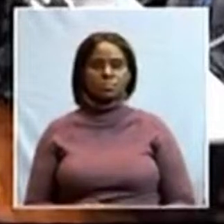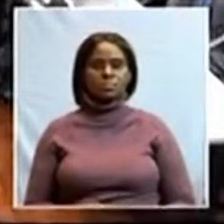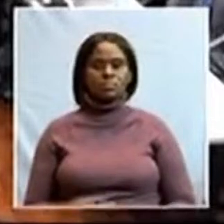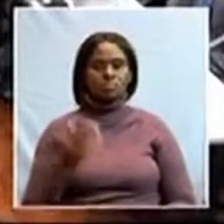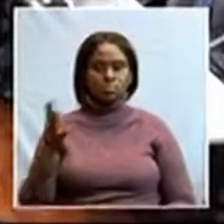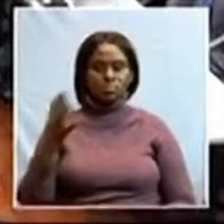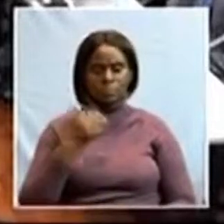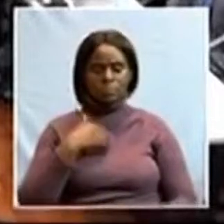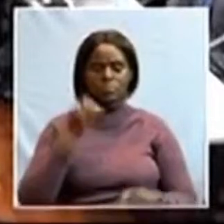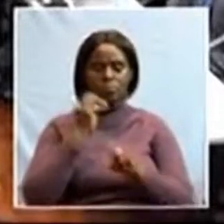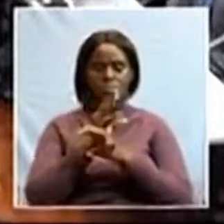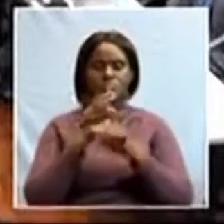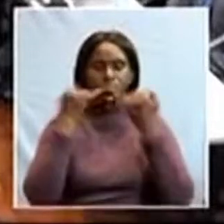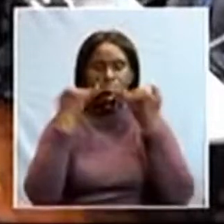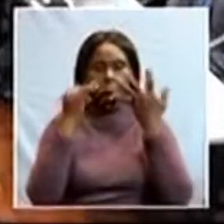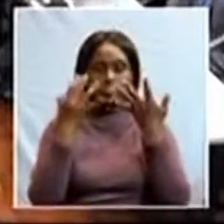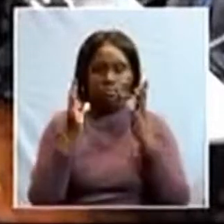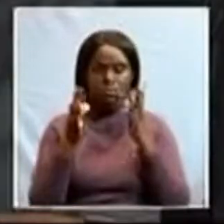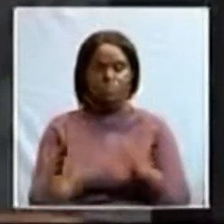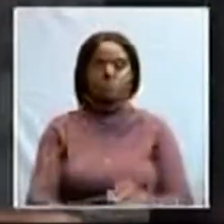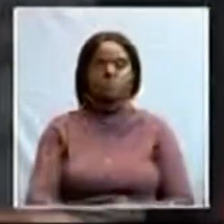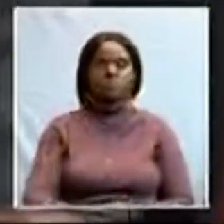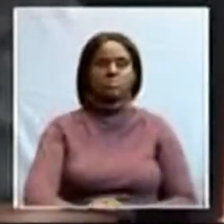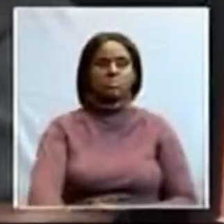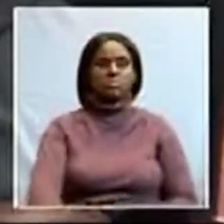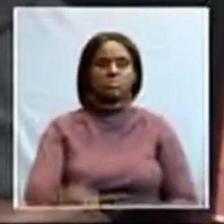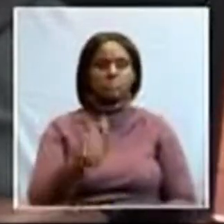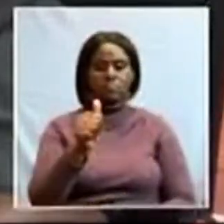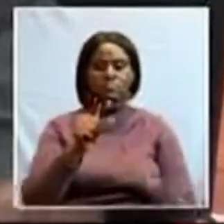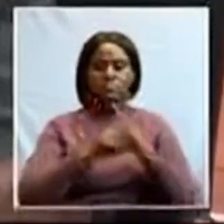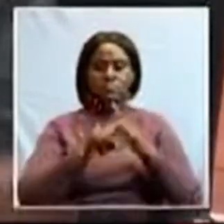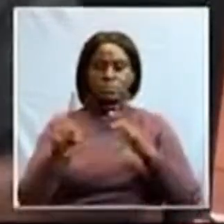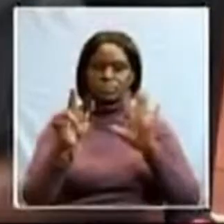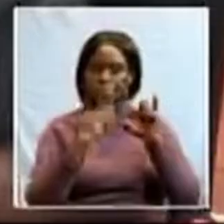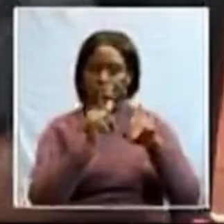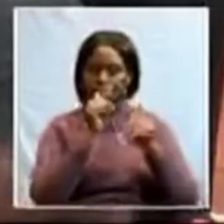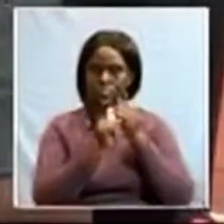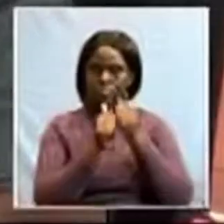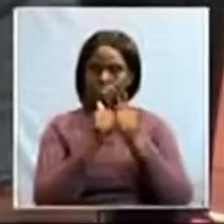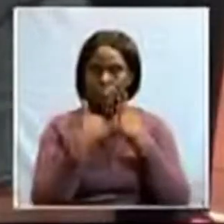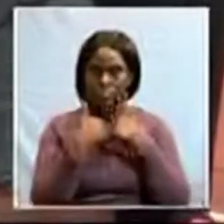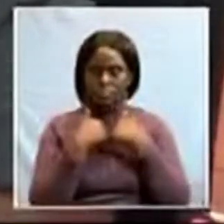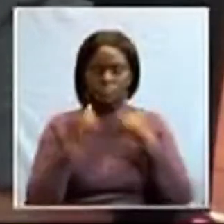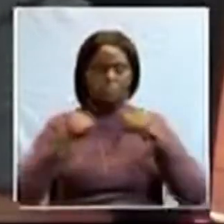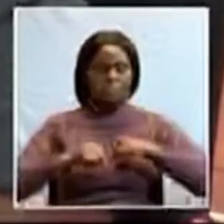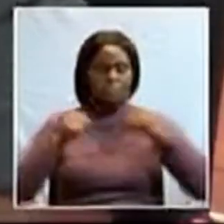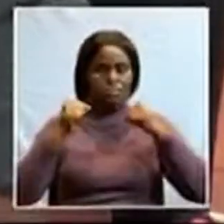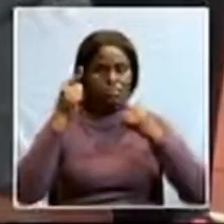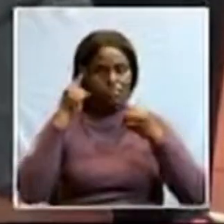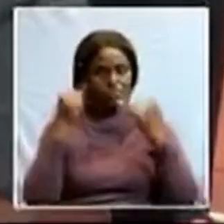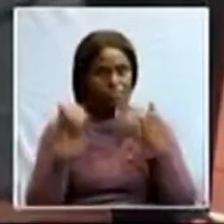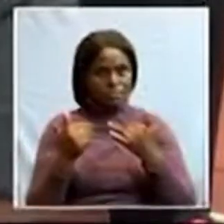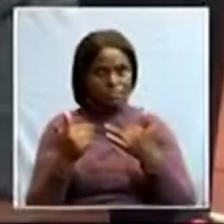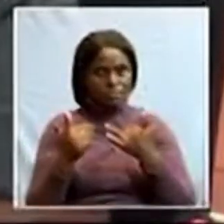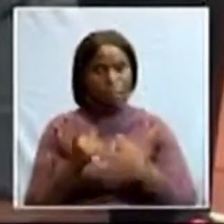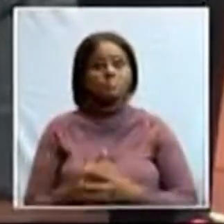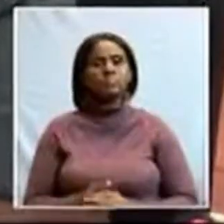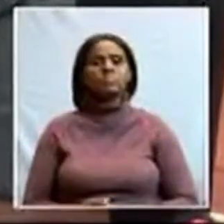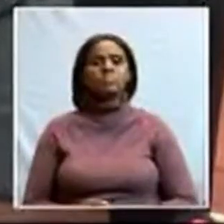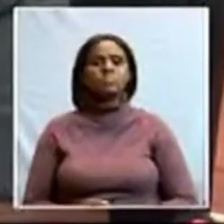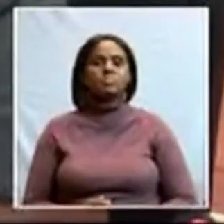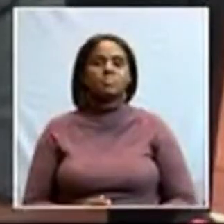already stated that he can't escape this because he's the principal officer for now.